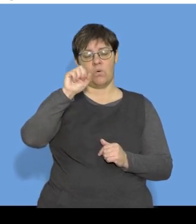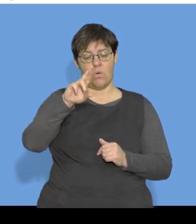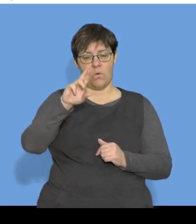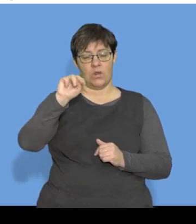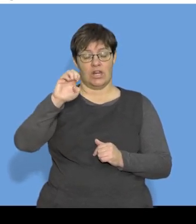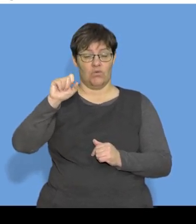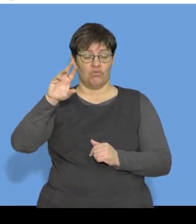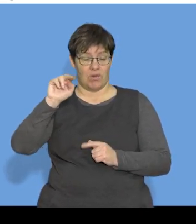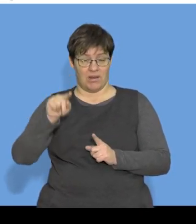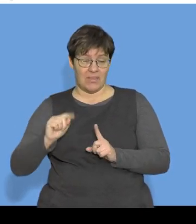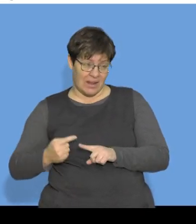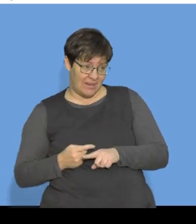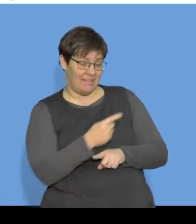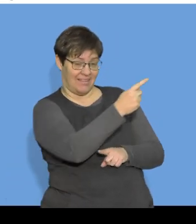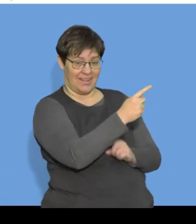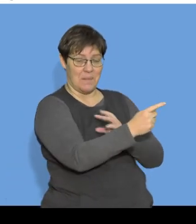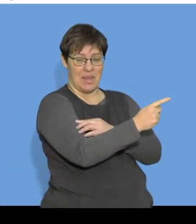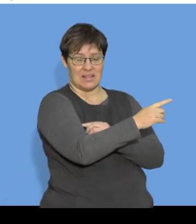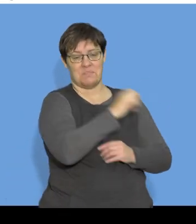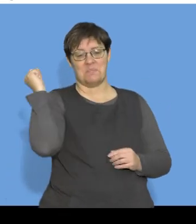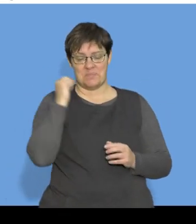motor neuron. Then the next question,